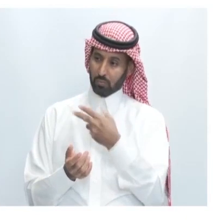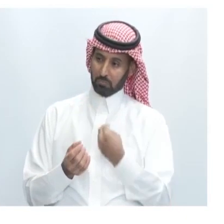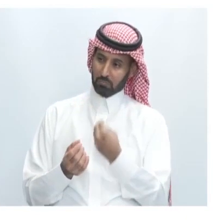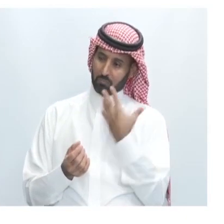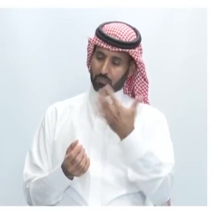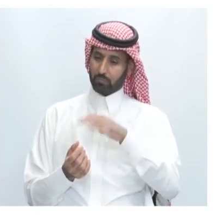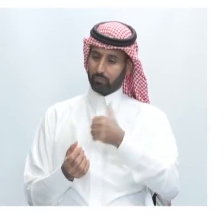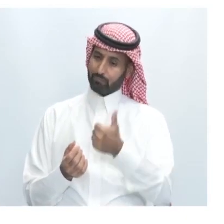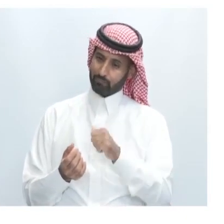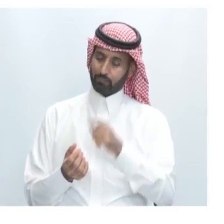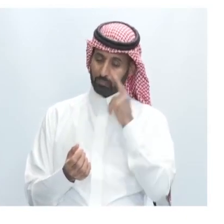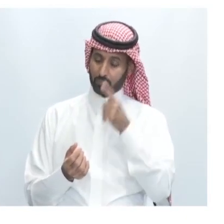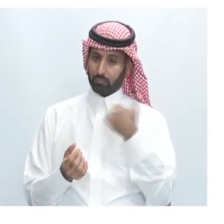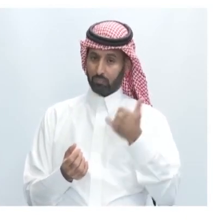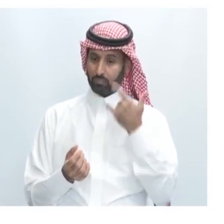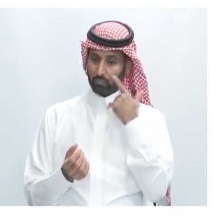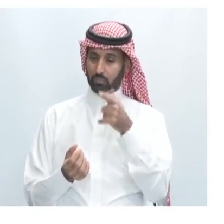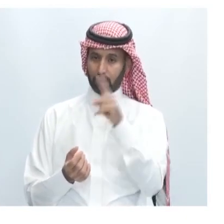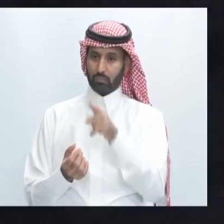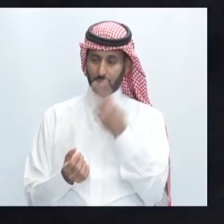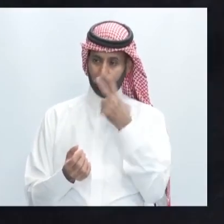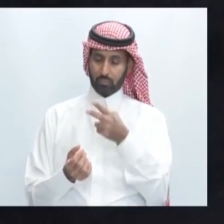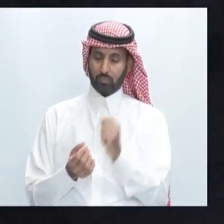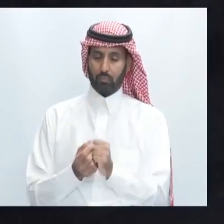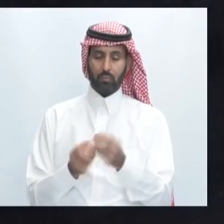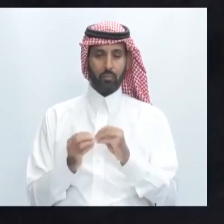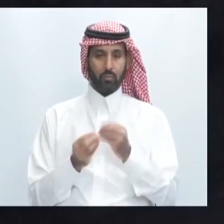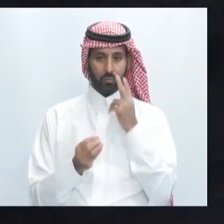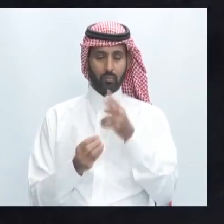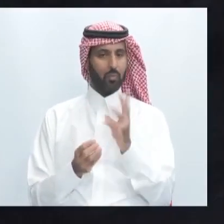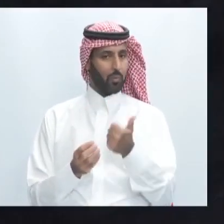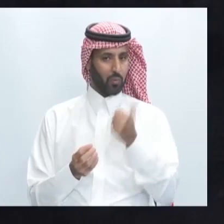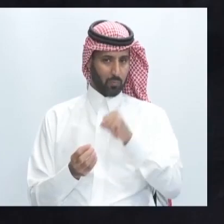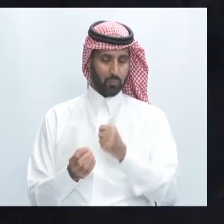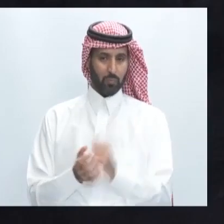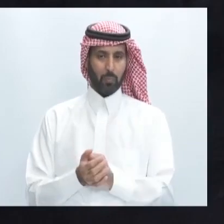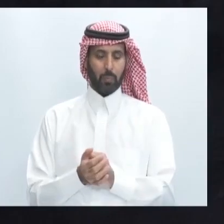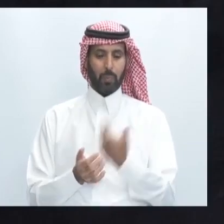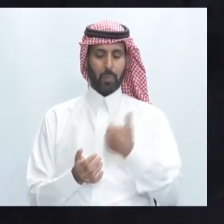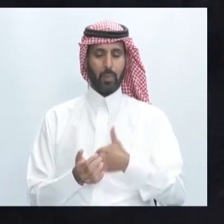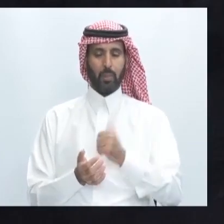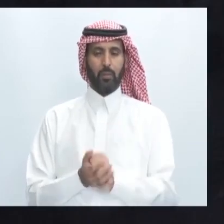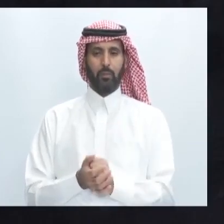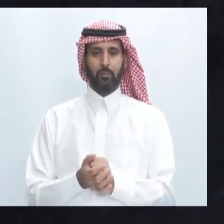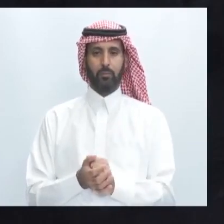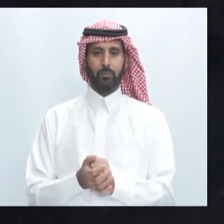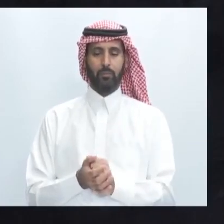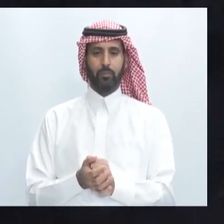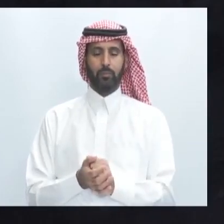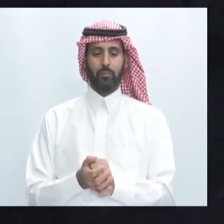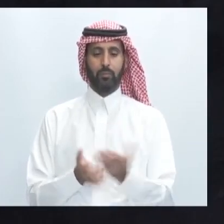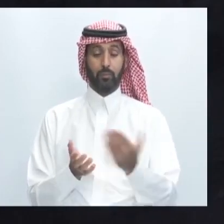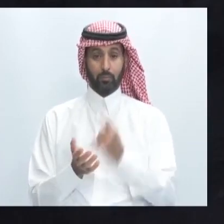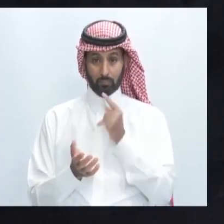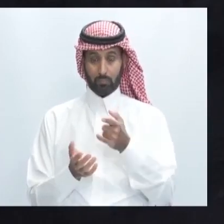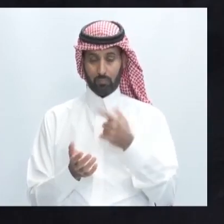this color? This is an important question. When you see this color with your eyes, how do you feel with about this color?